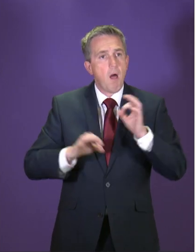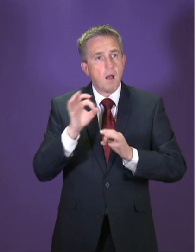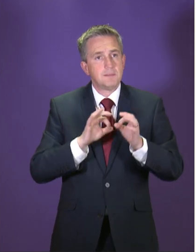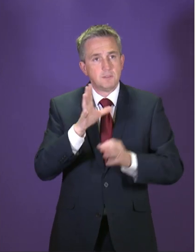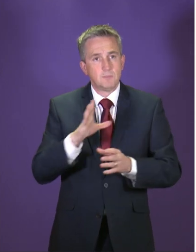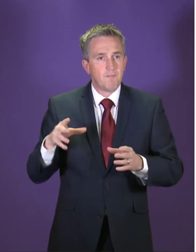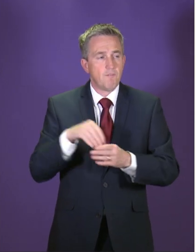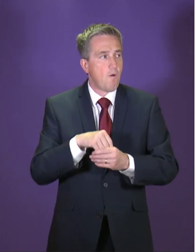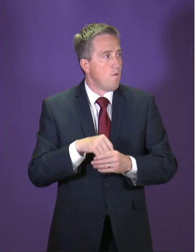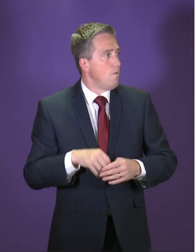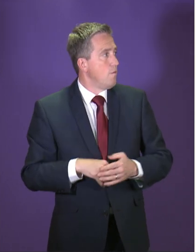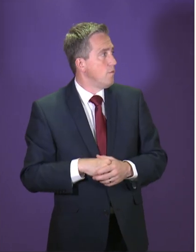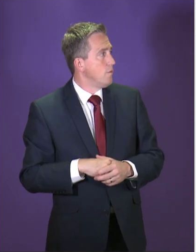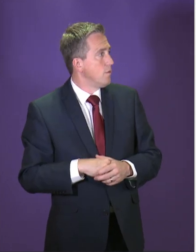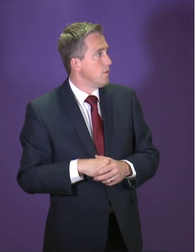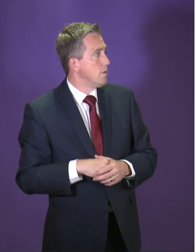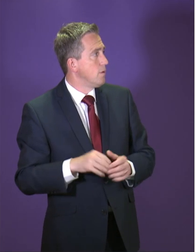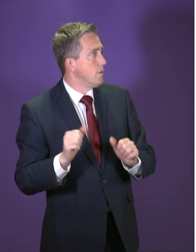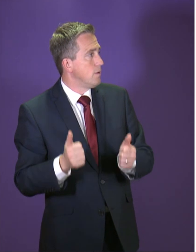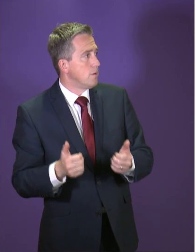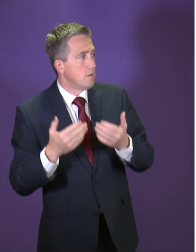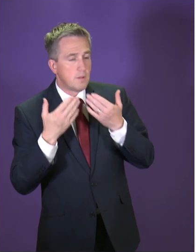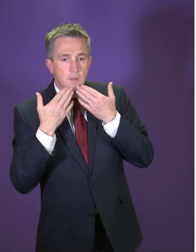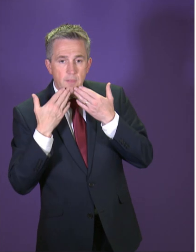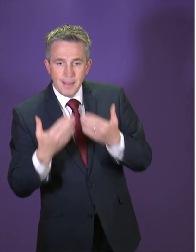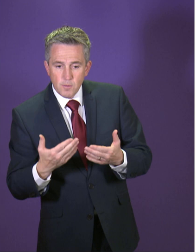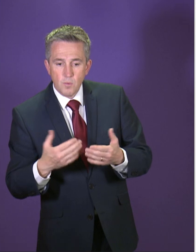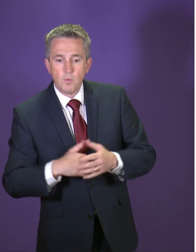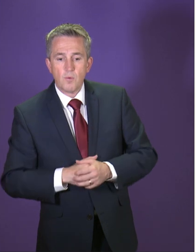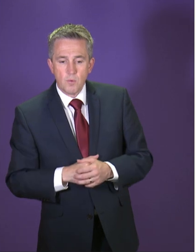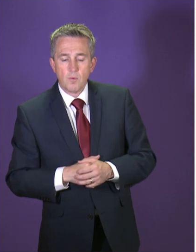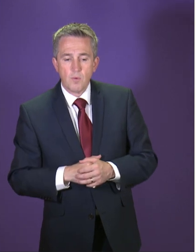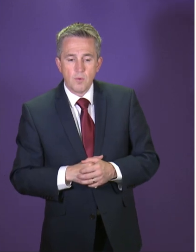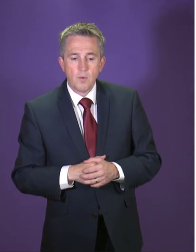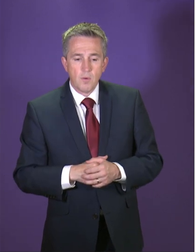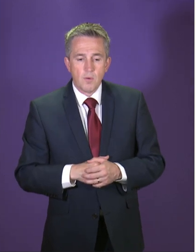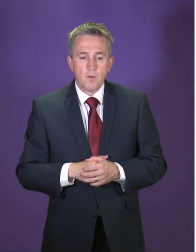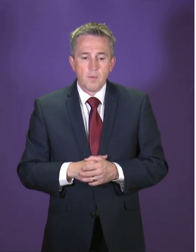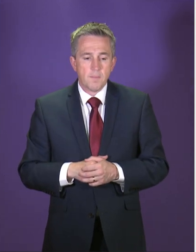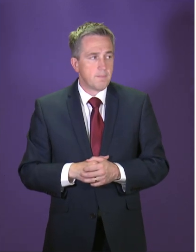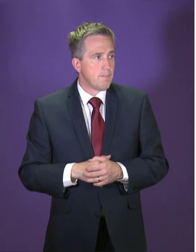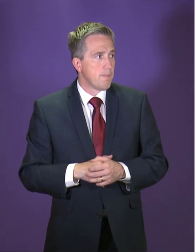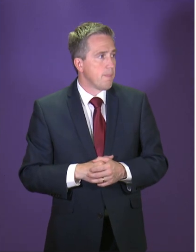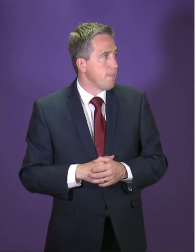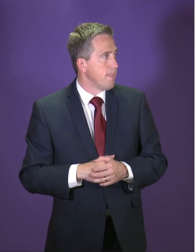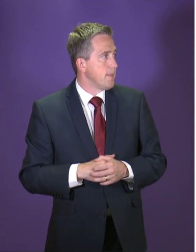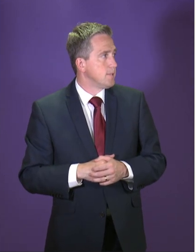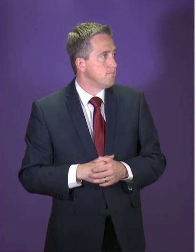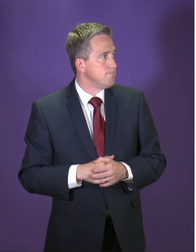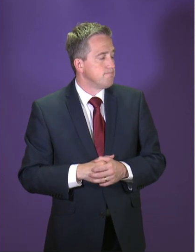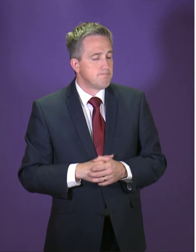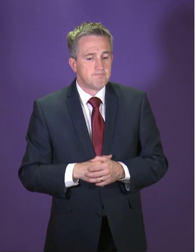things. Well, thank you very much. We all look. This is a wonderful